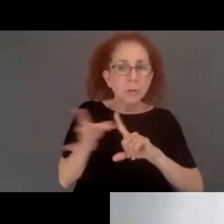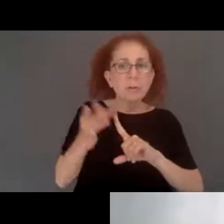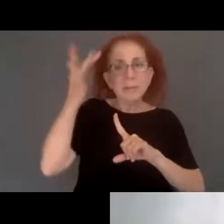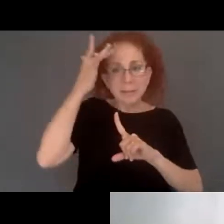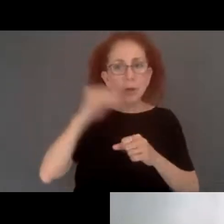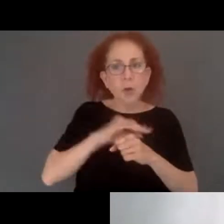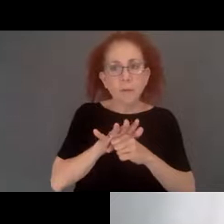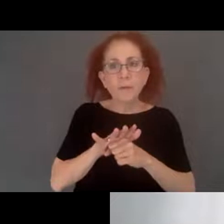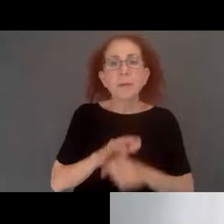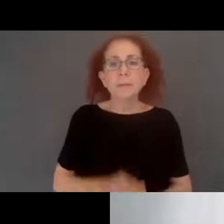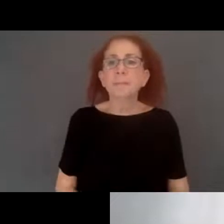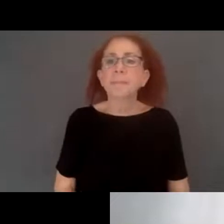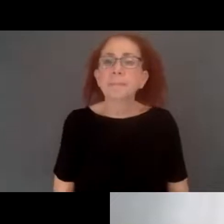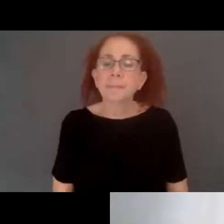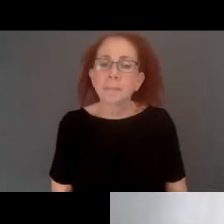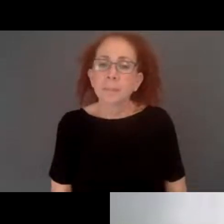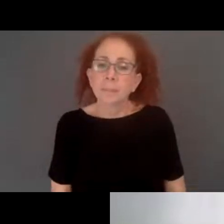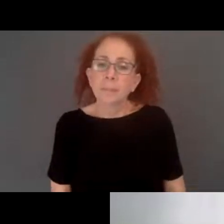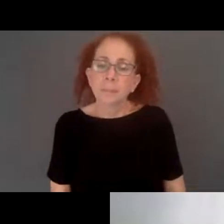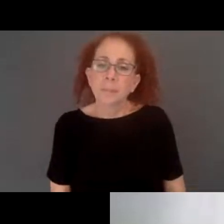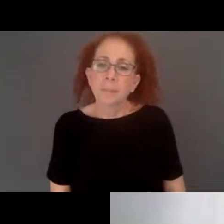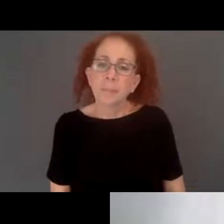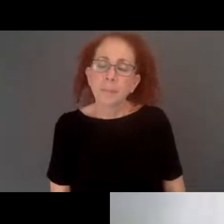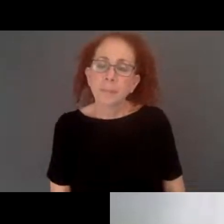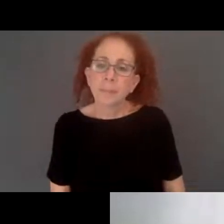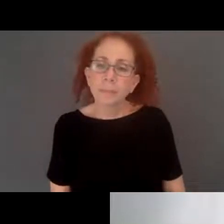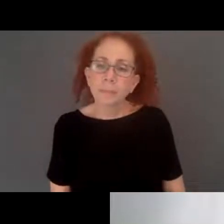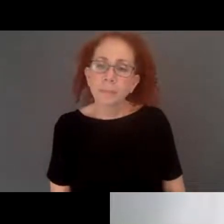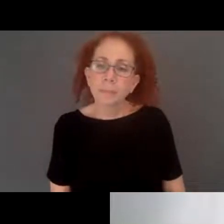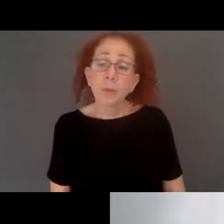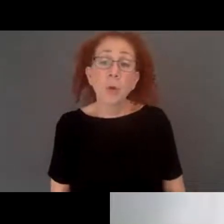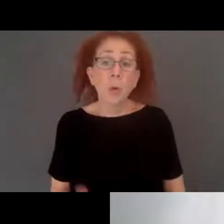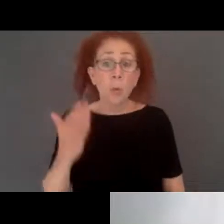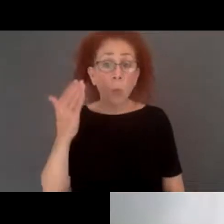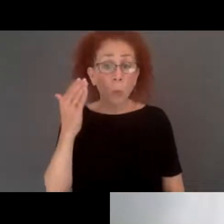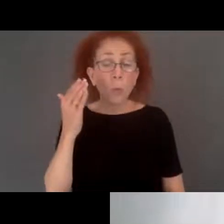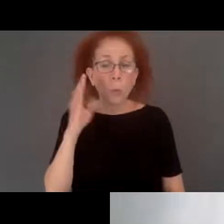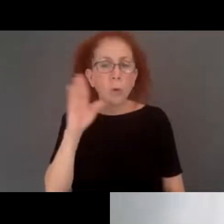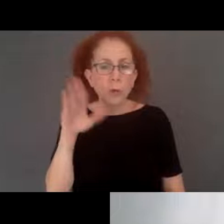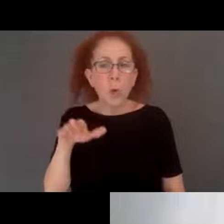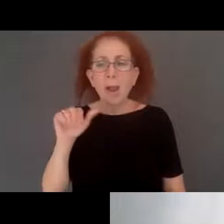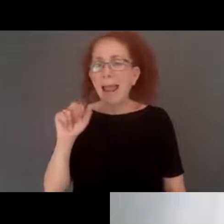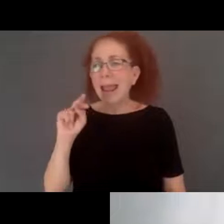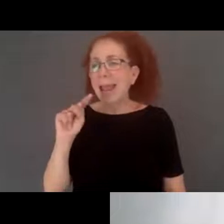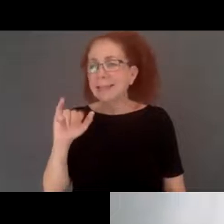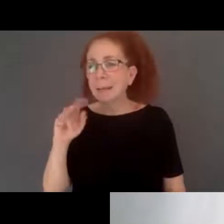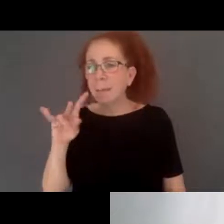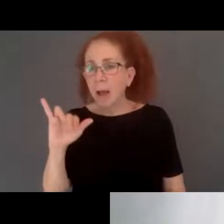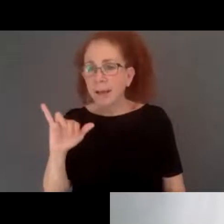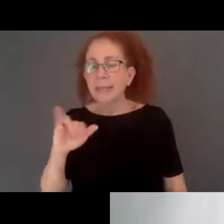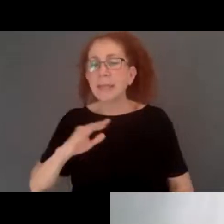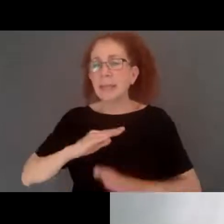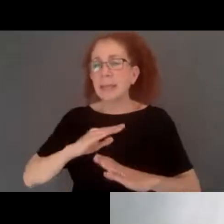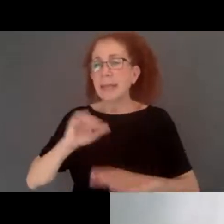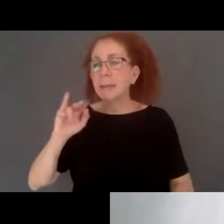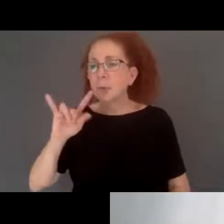or one of the variants. Yeah, so we know immunity, so this antibody immunity seems to last at